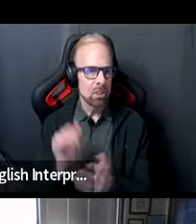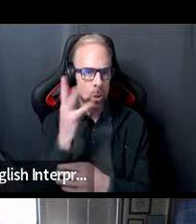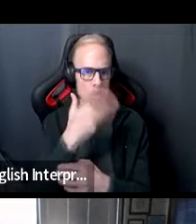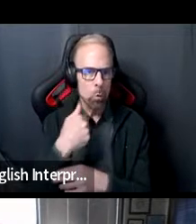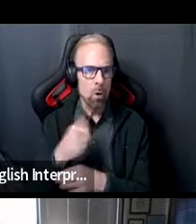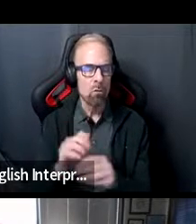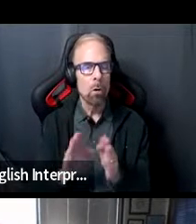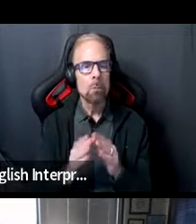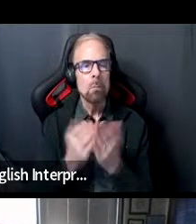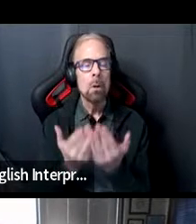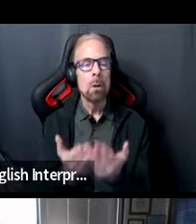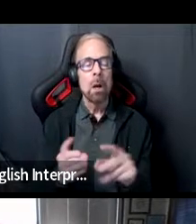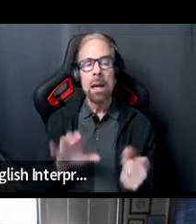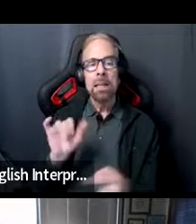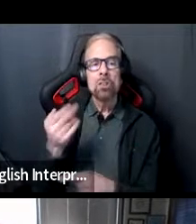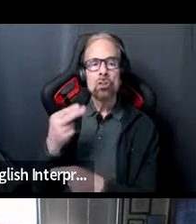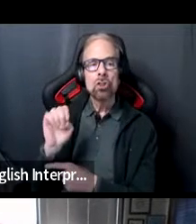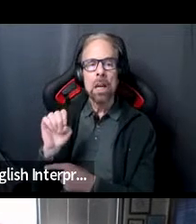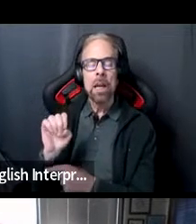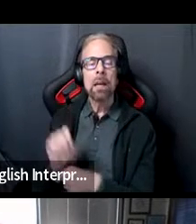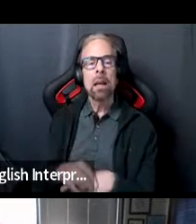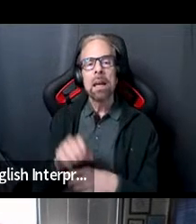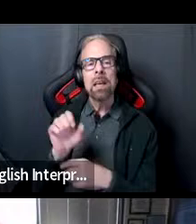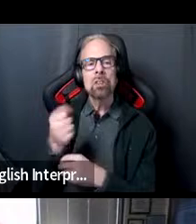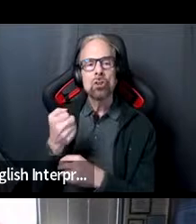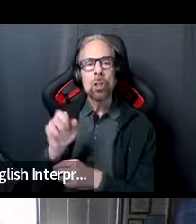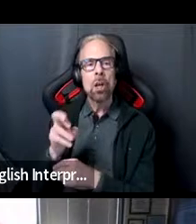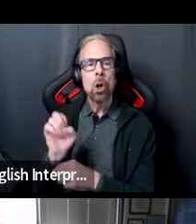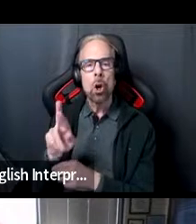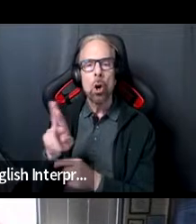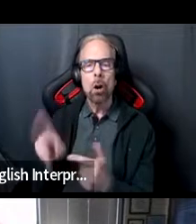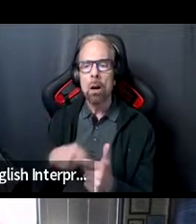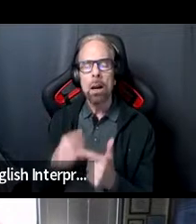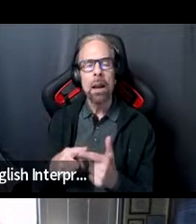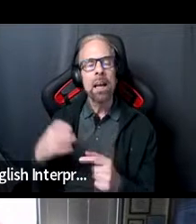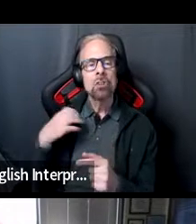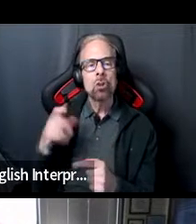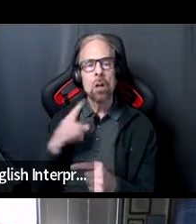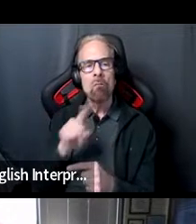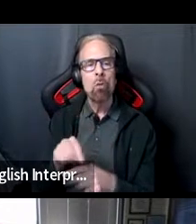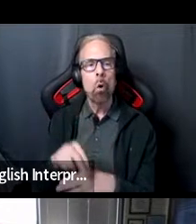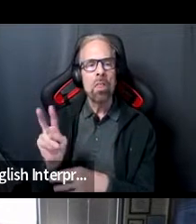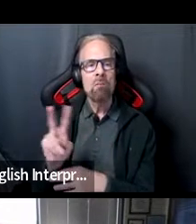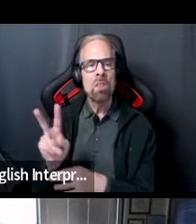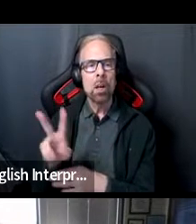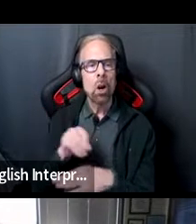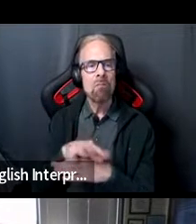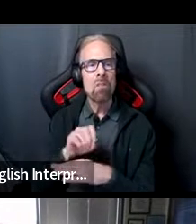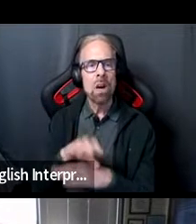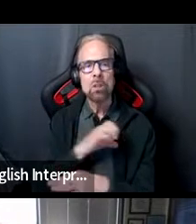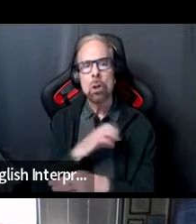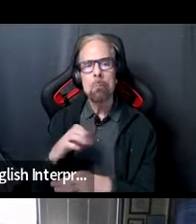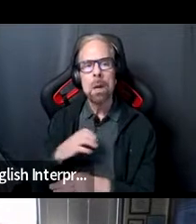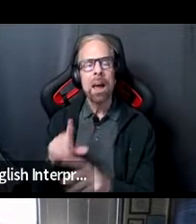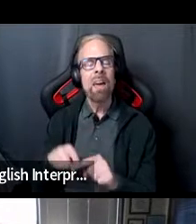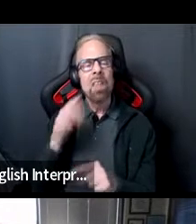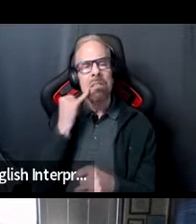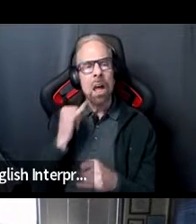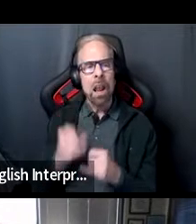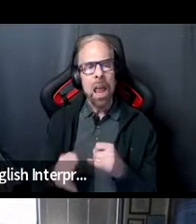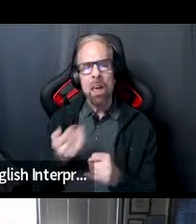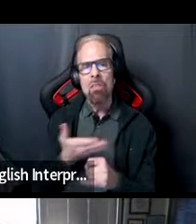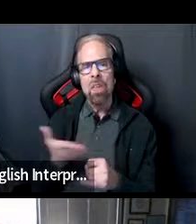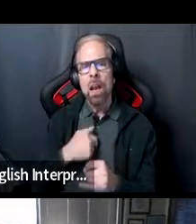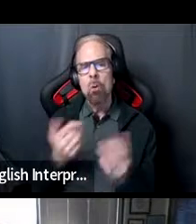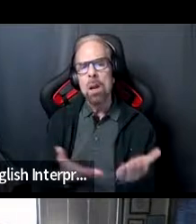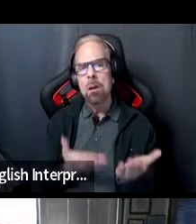Janie Haygood, she, her pronouns, chair of the Vancouver Parks and Recreation Advisory Commission. I think the last thing I recommended was telling